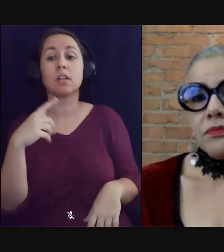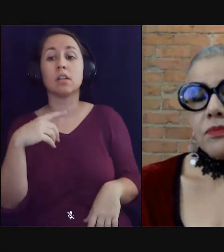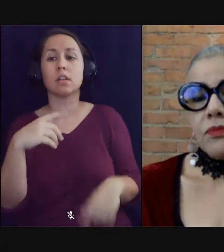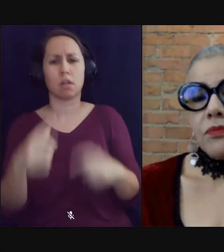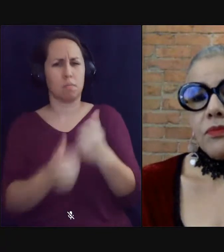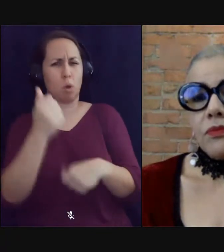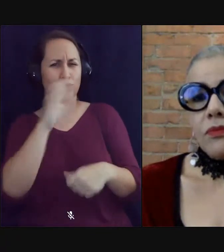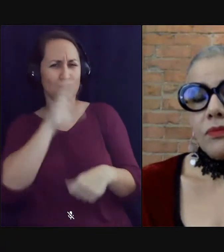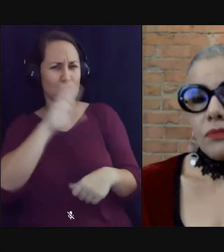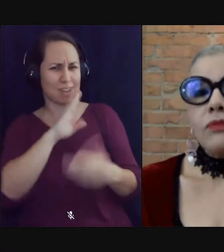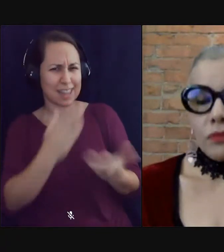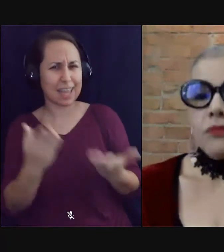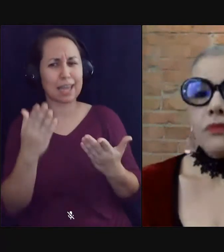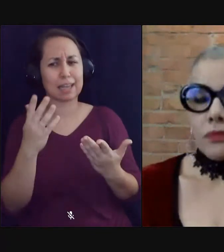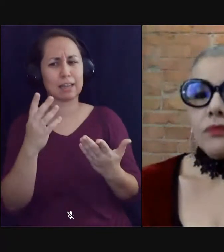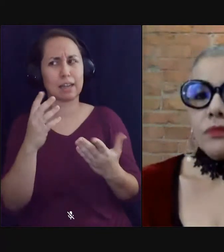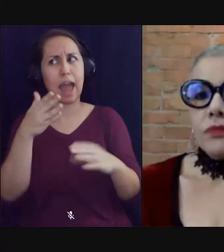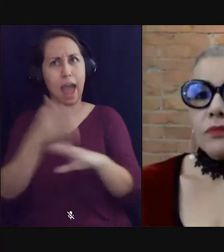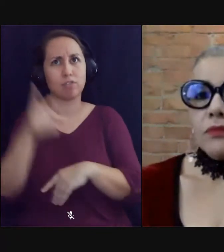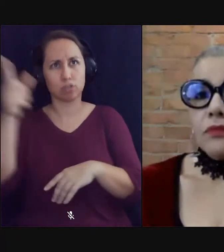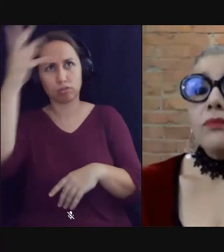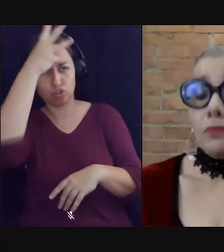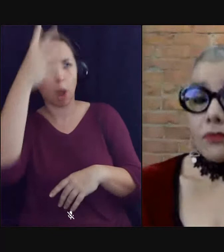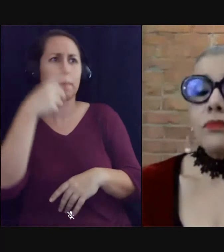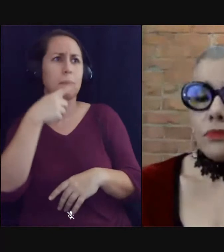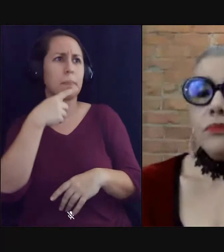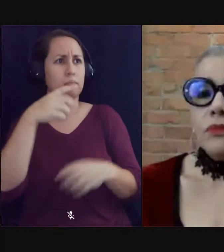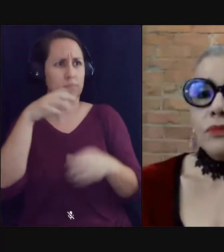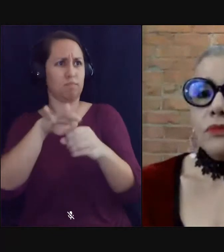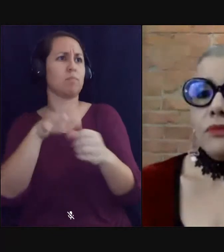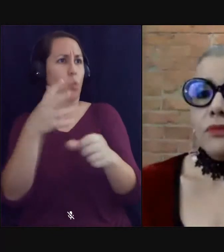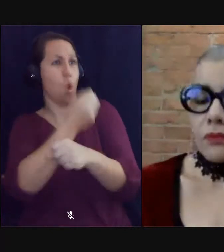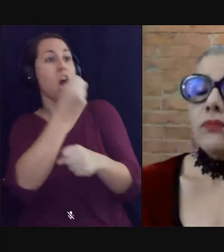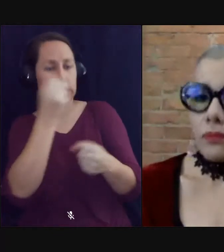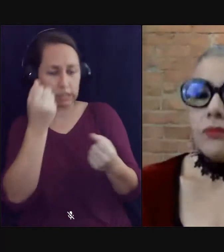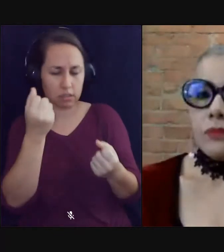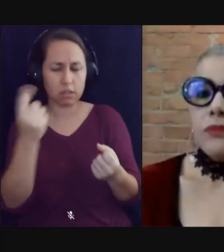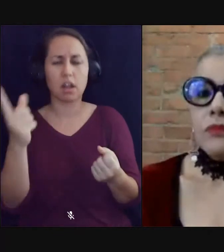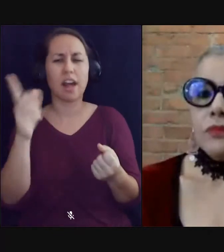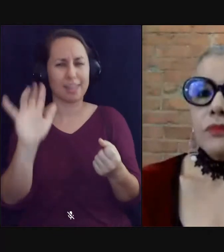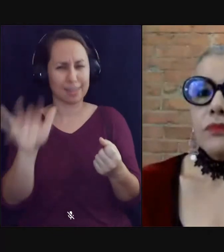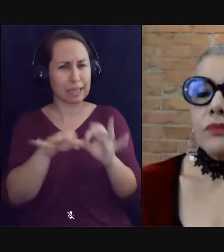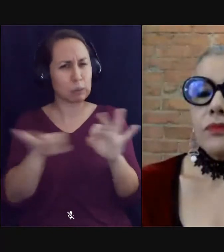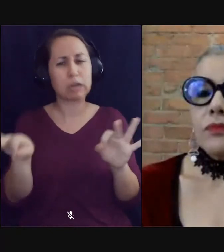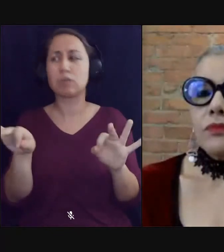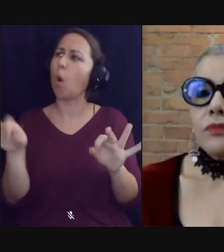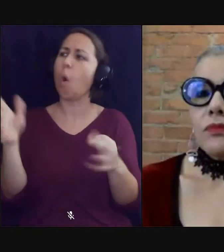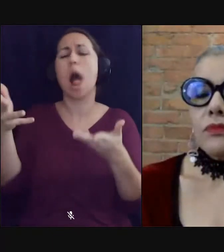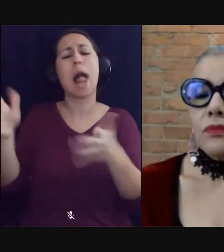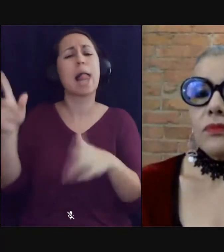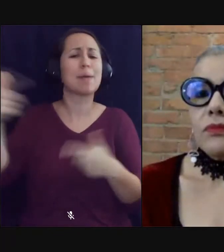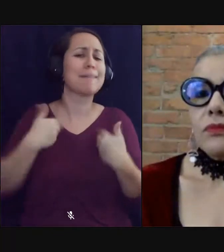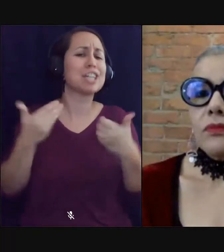was, like, after he was elected, this, like, give him a chance rhetoric, this weird rhetoric of, like, let's just give him a chance.